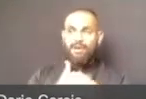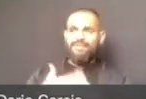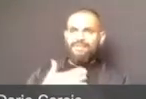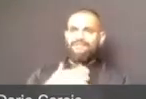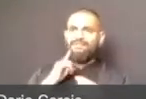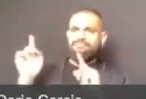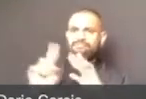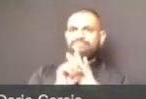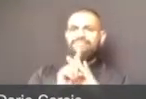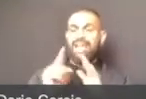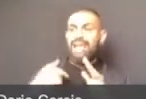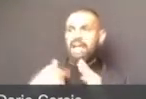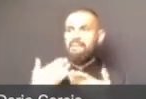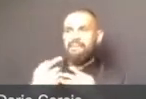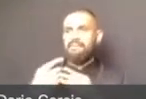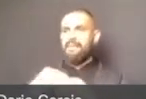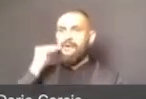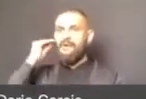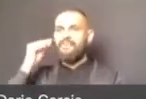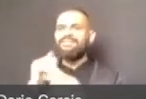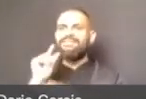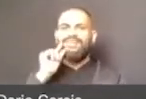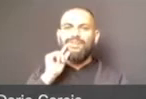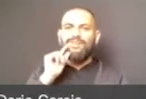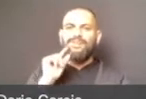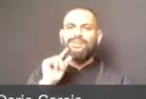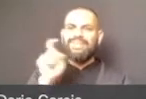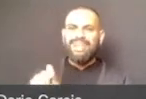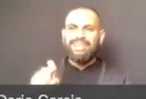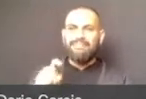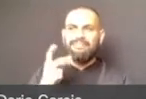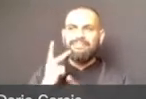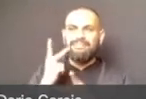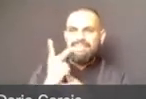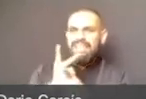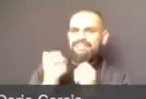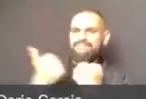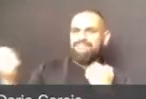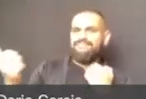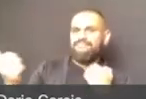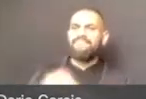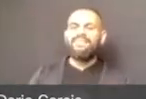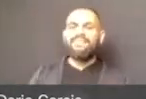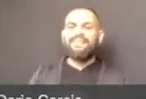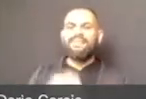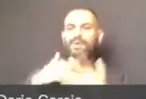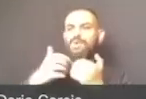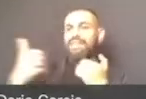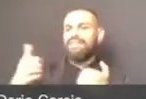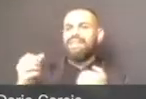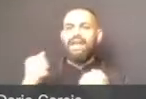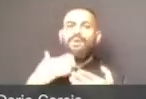to you from my home here in San Antonio, Texas to keep socially distant. But again, I want to thank all businesses for joining